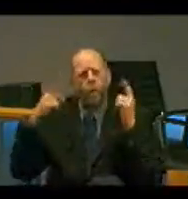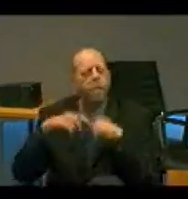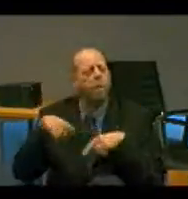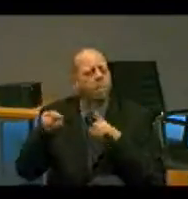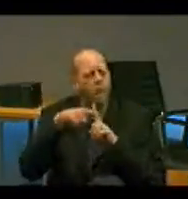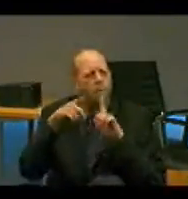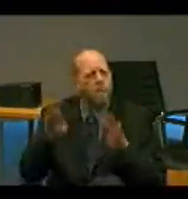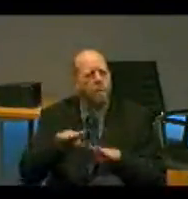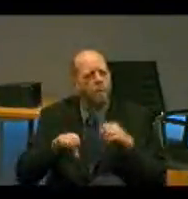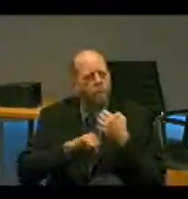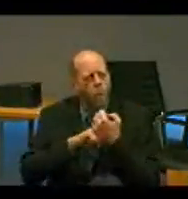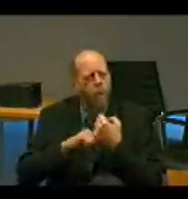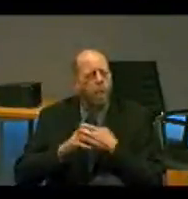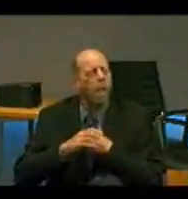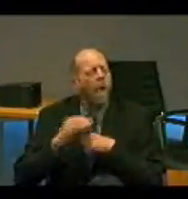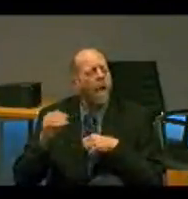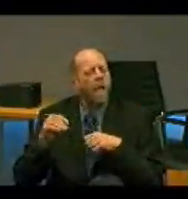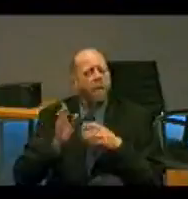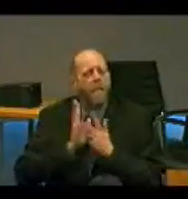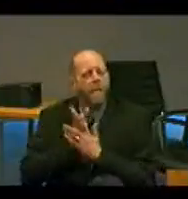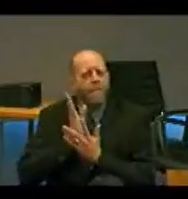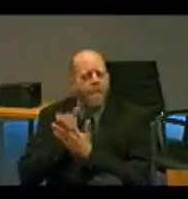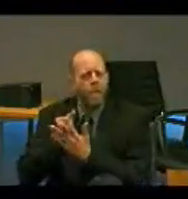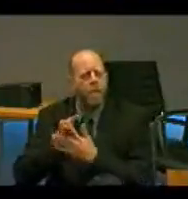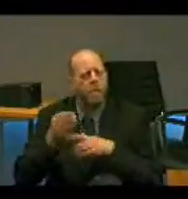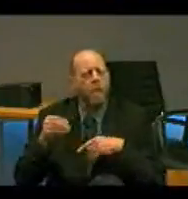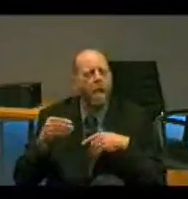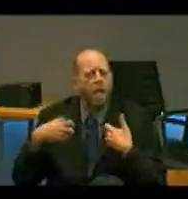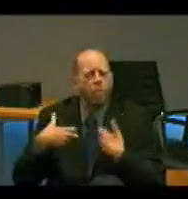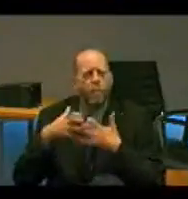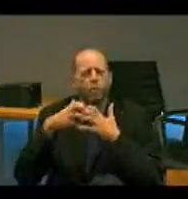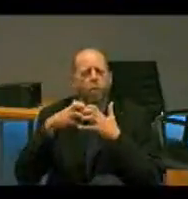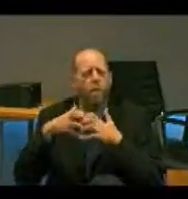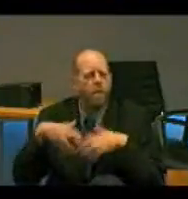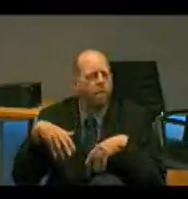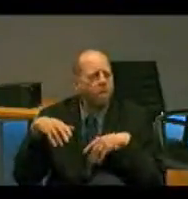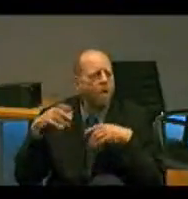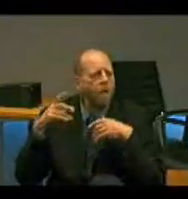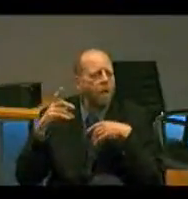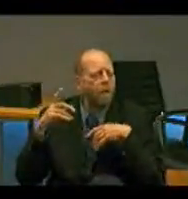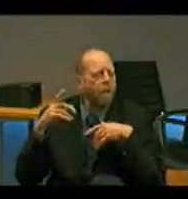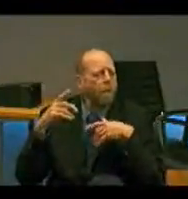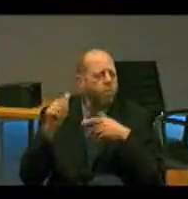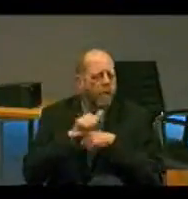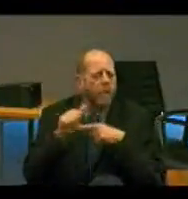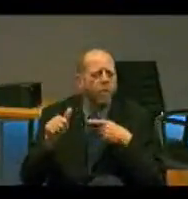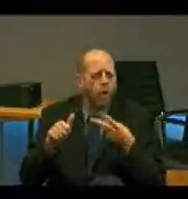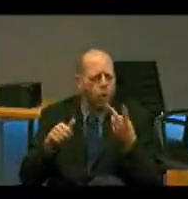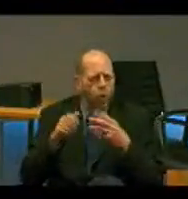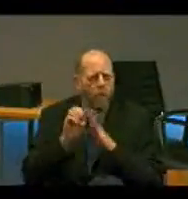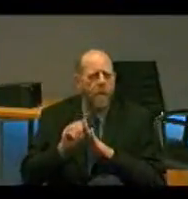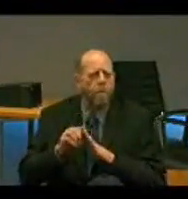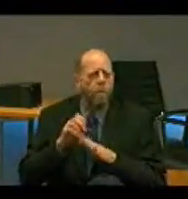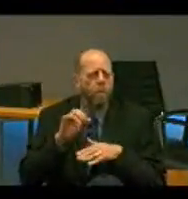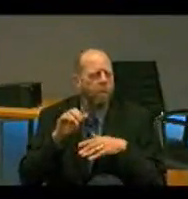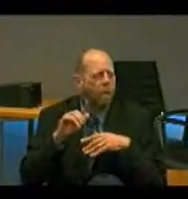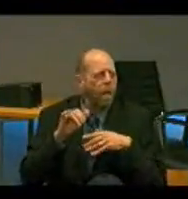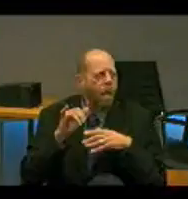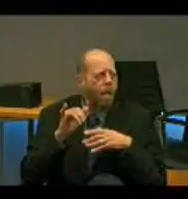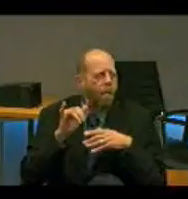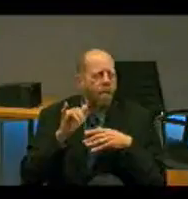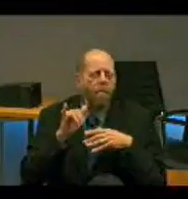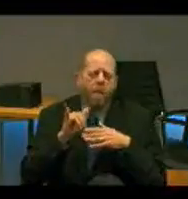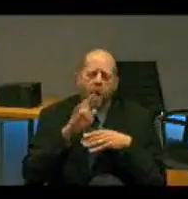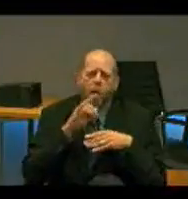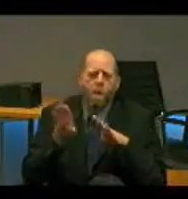Positive behavioral supports and interventions and restorative justice practices, as 2 examples, are educationally and